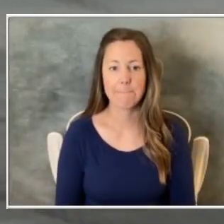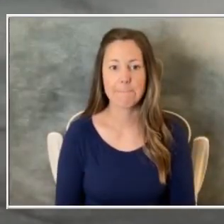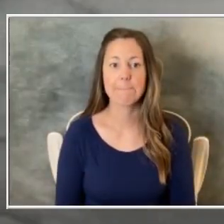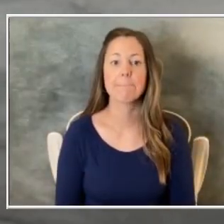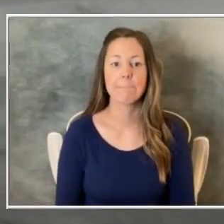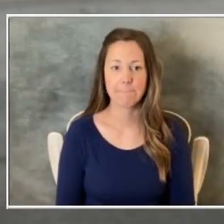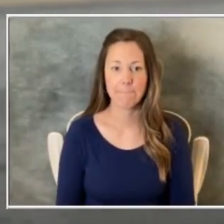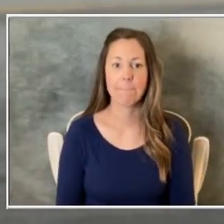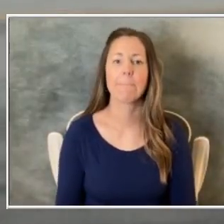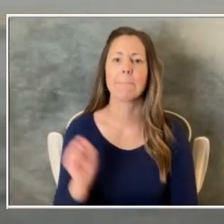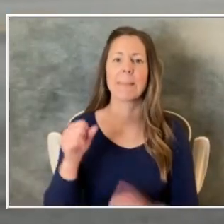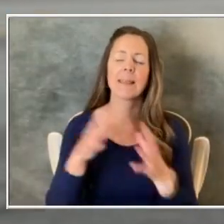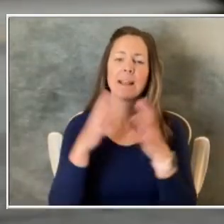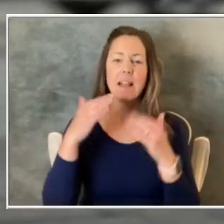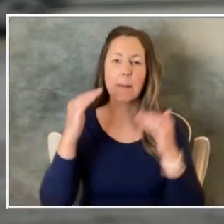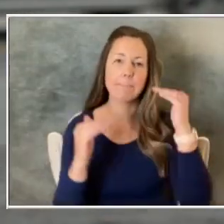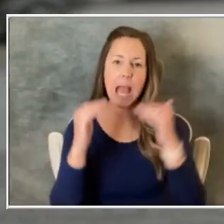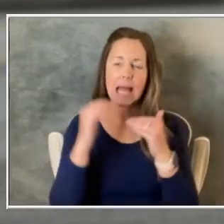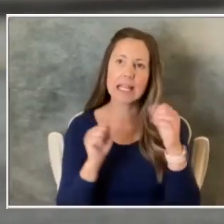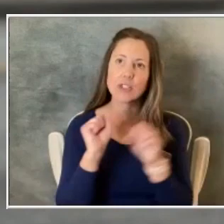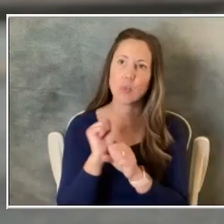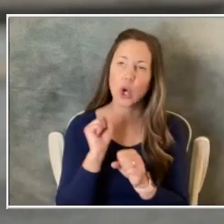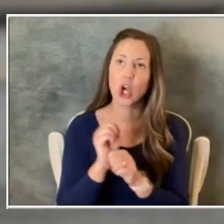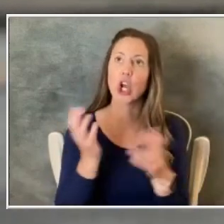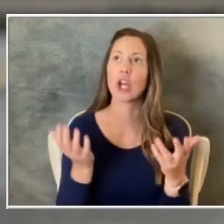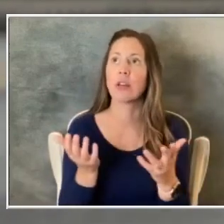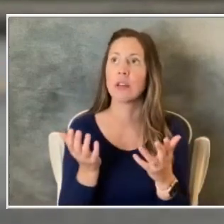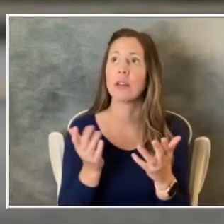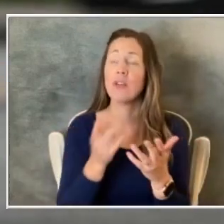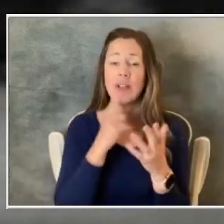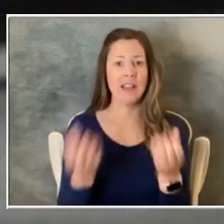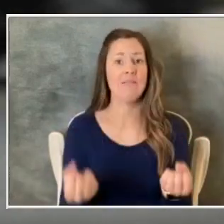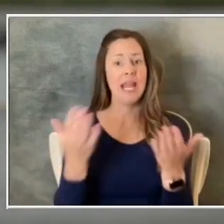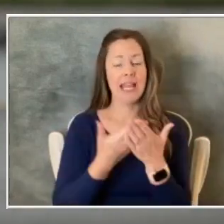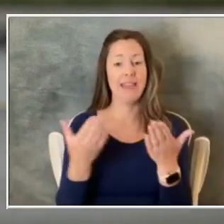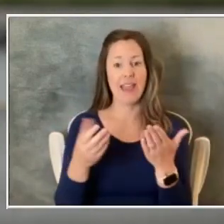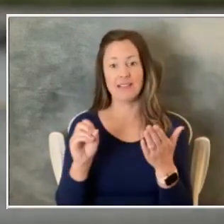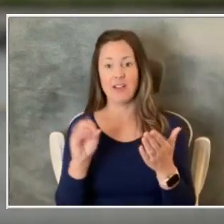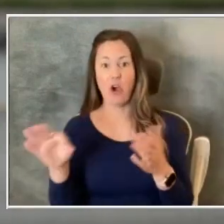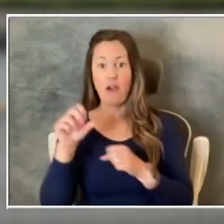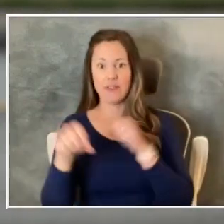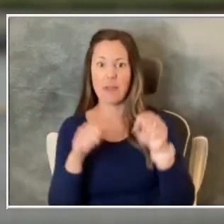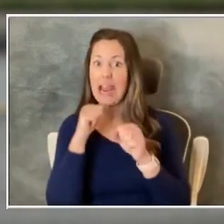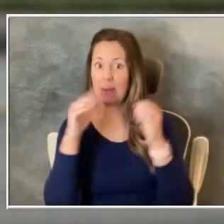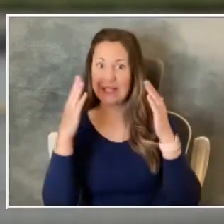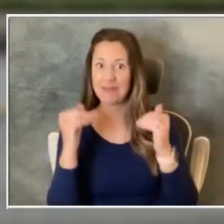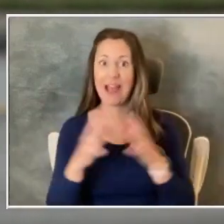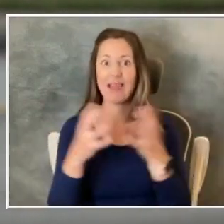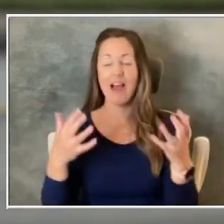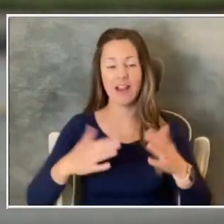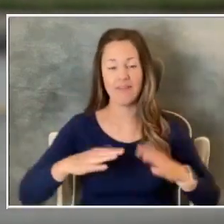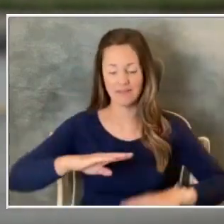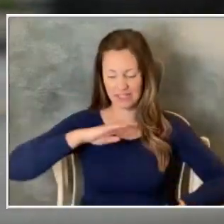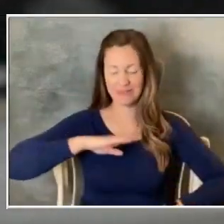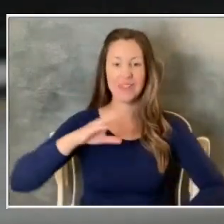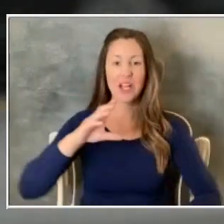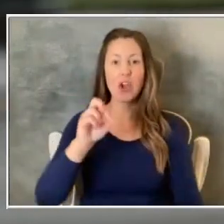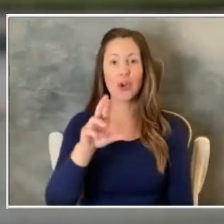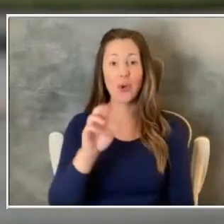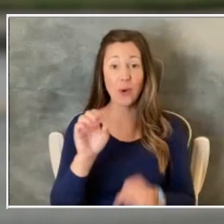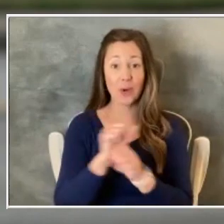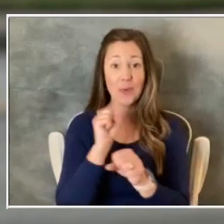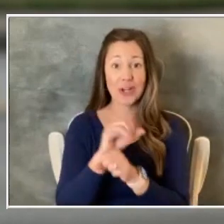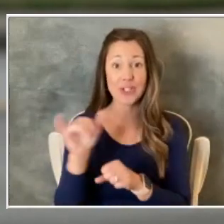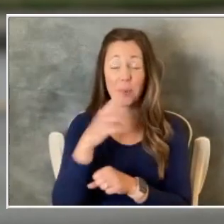balance work. You do a lot of things actually off the bike, which I wasn't expecting. A lot of core work because you're bent over the